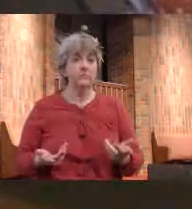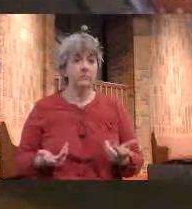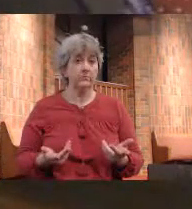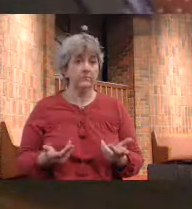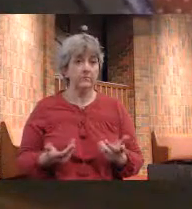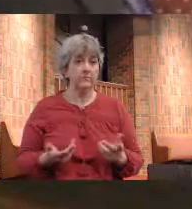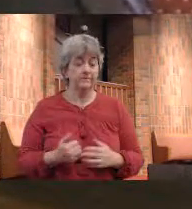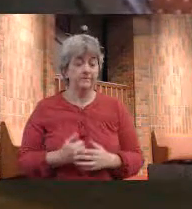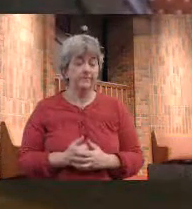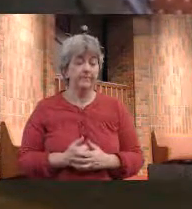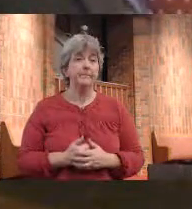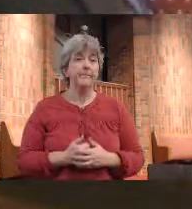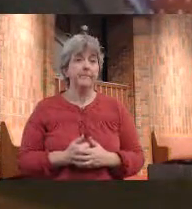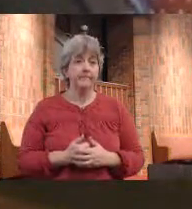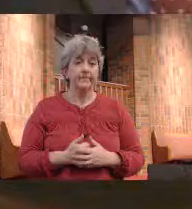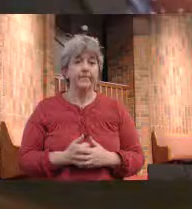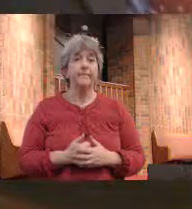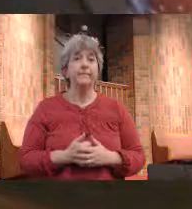And he quotes from